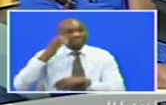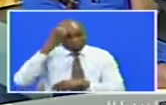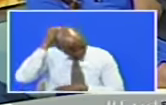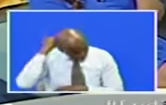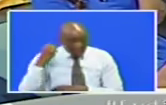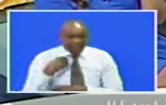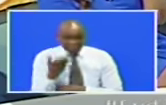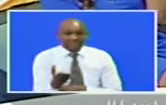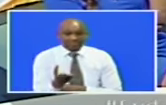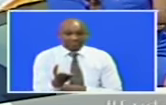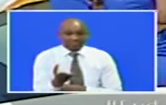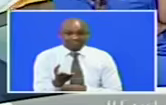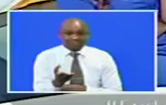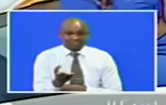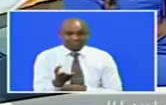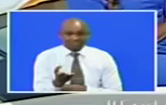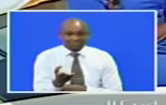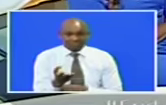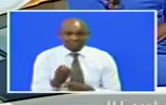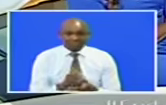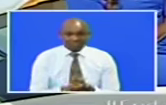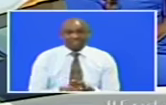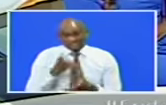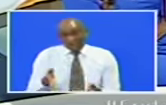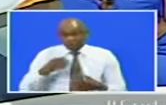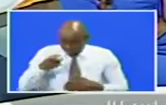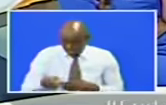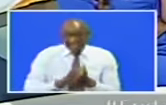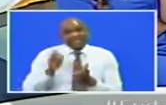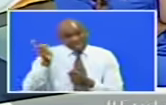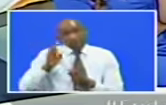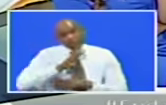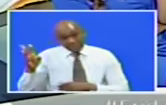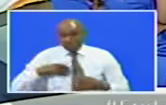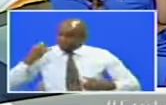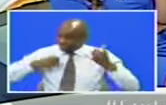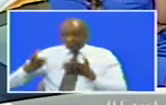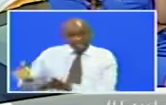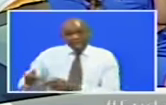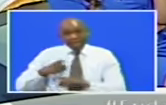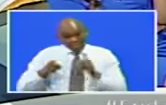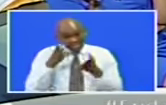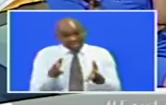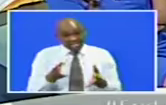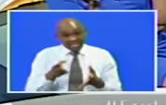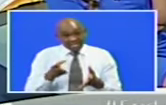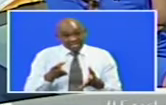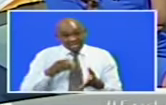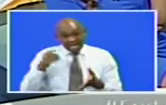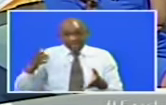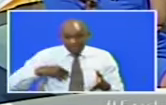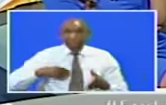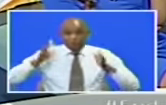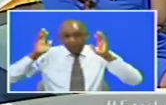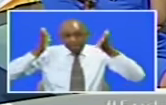drinking while under the influence of alcohol. So from here in Nairobi West, people are making merry. At one point, even they were actually